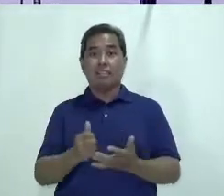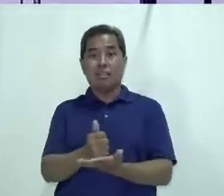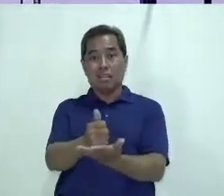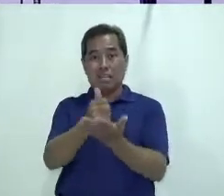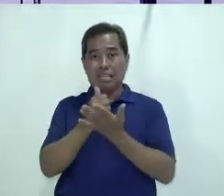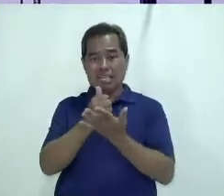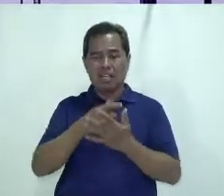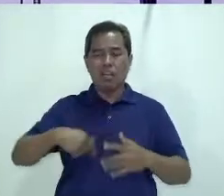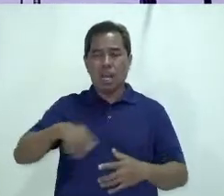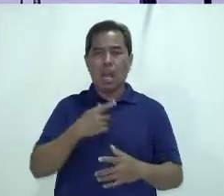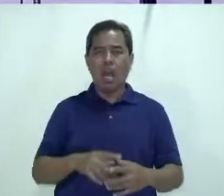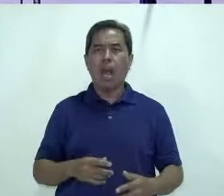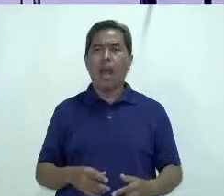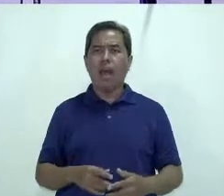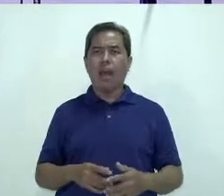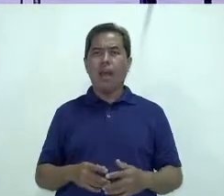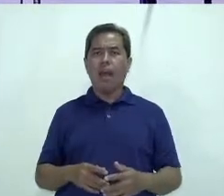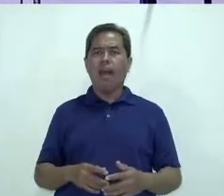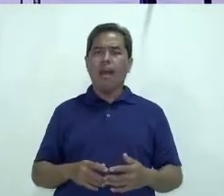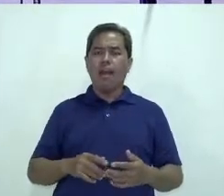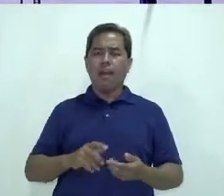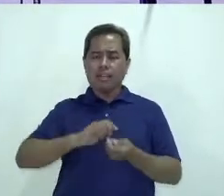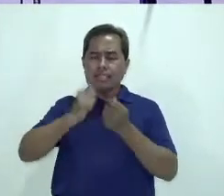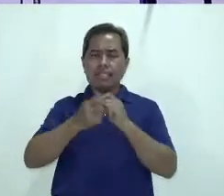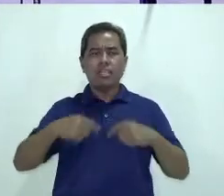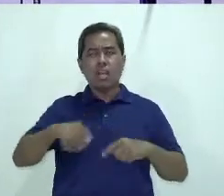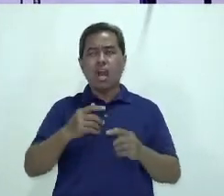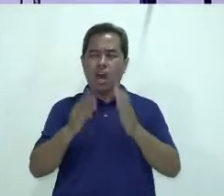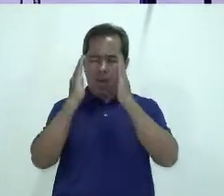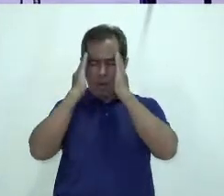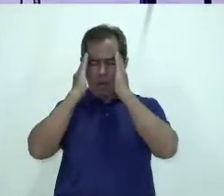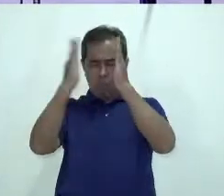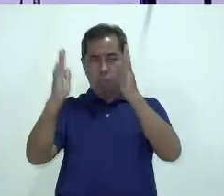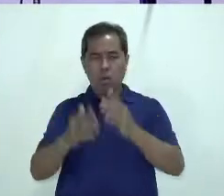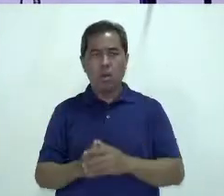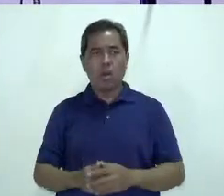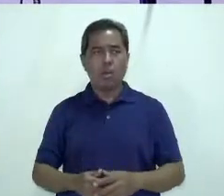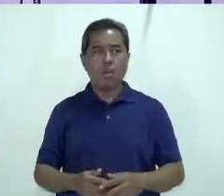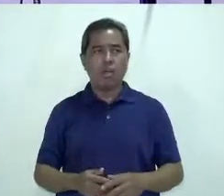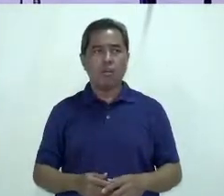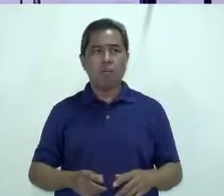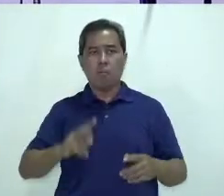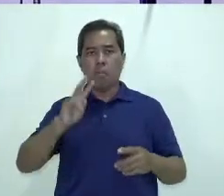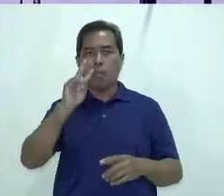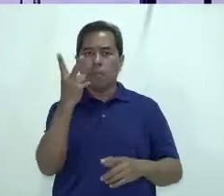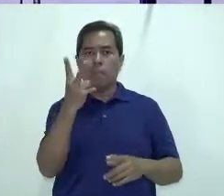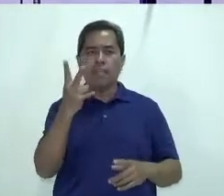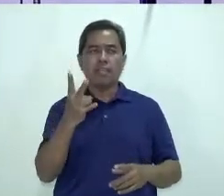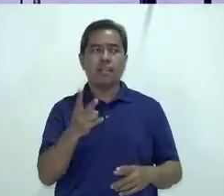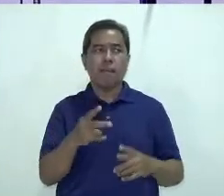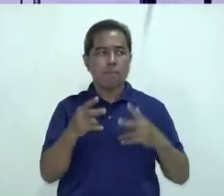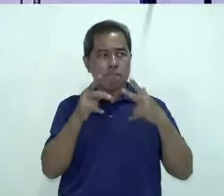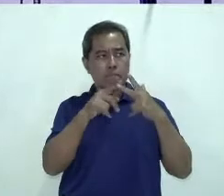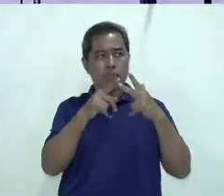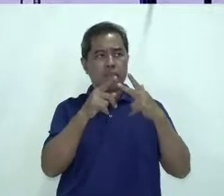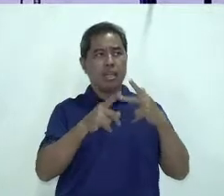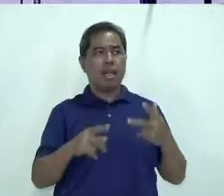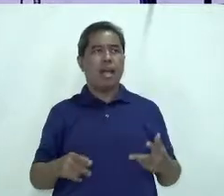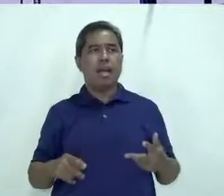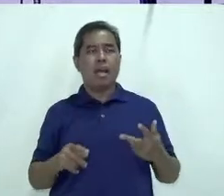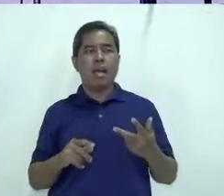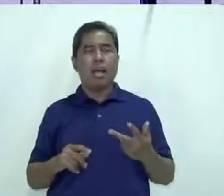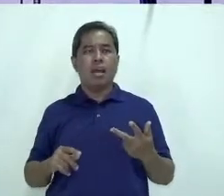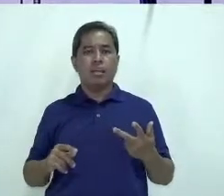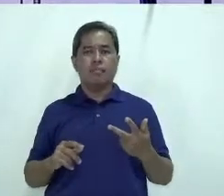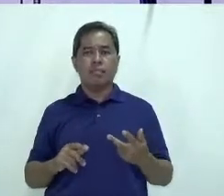our perspective from the difficulties that we are facing over to God. Secondly, prayer and praise shifts the battle from